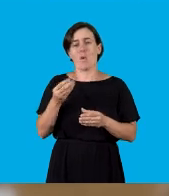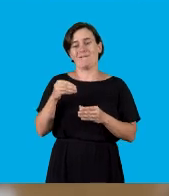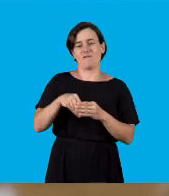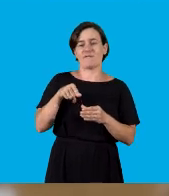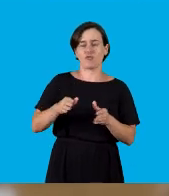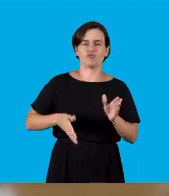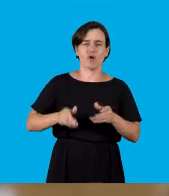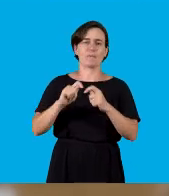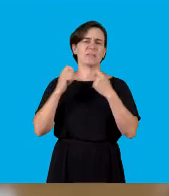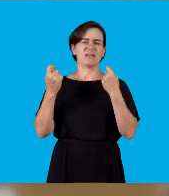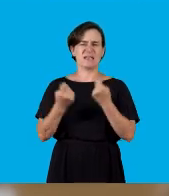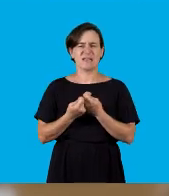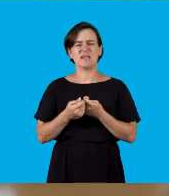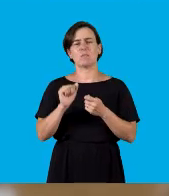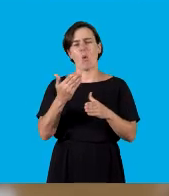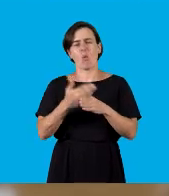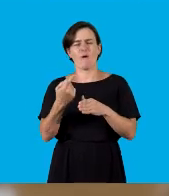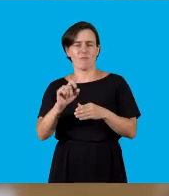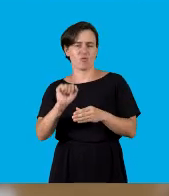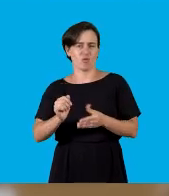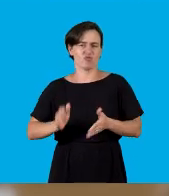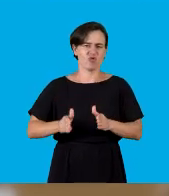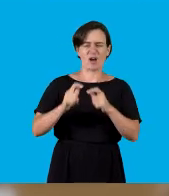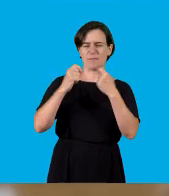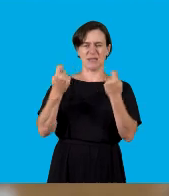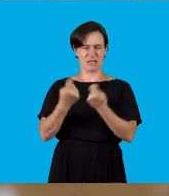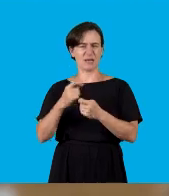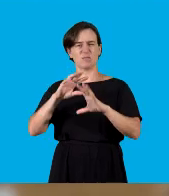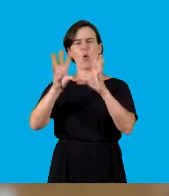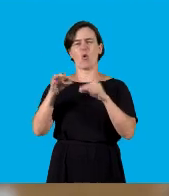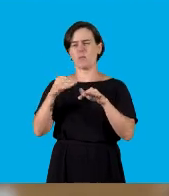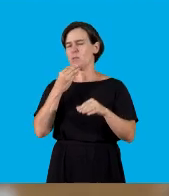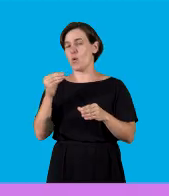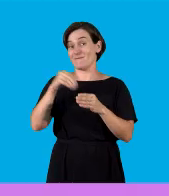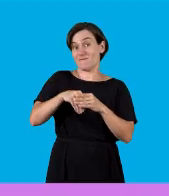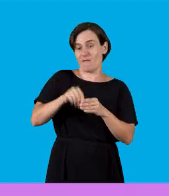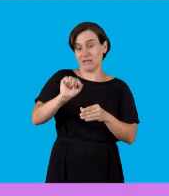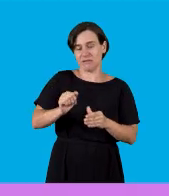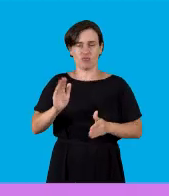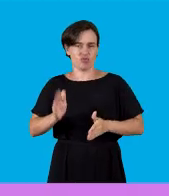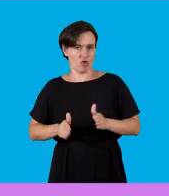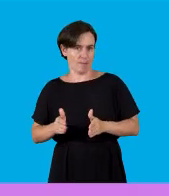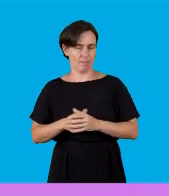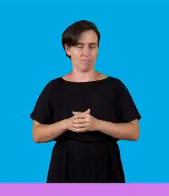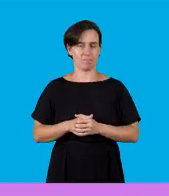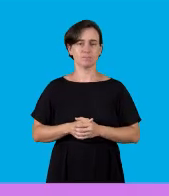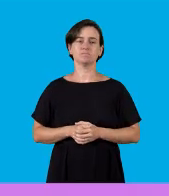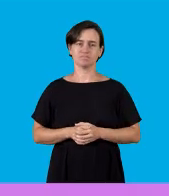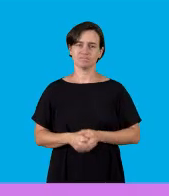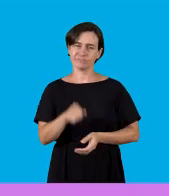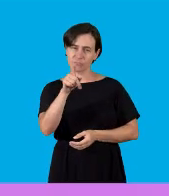of the committees and all of those other people that are involved with that particular match. Then we check there. We've got